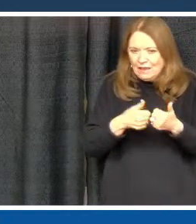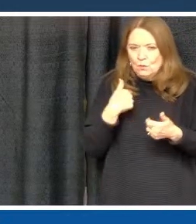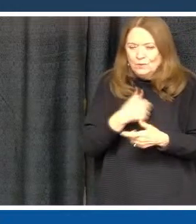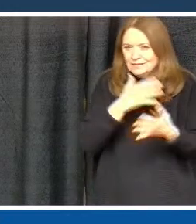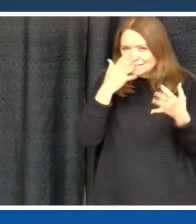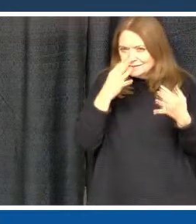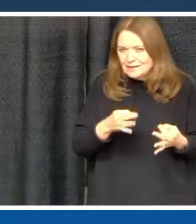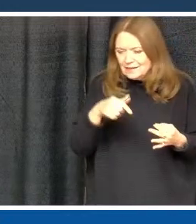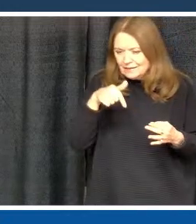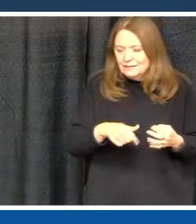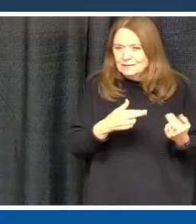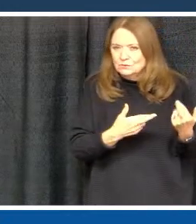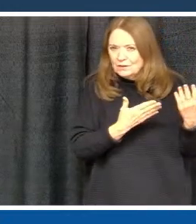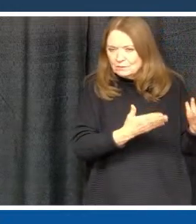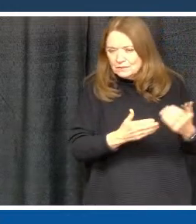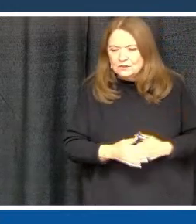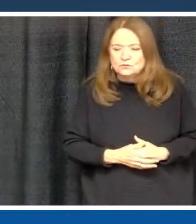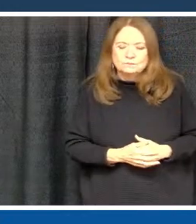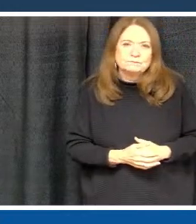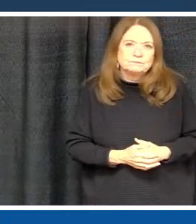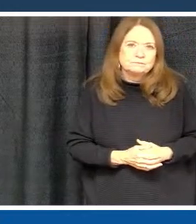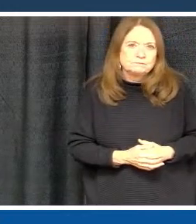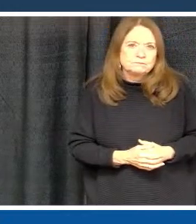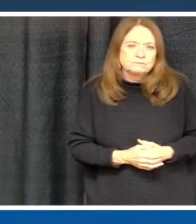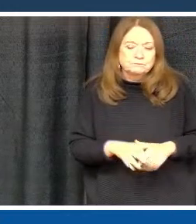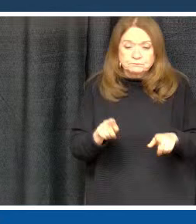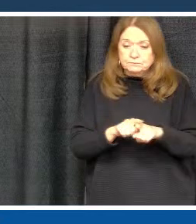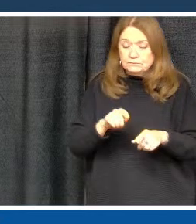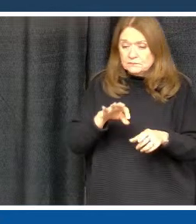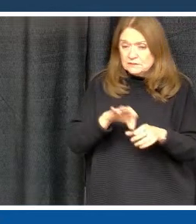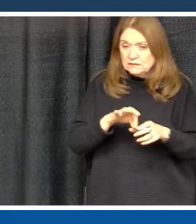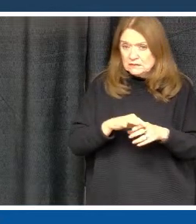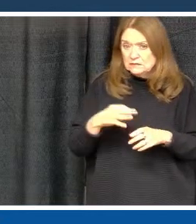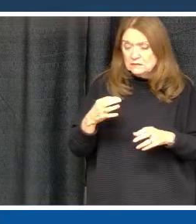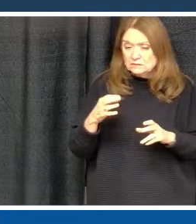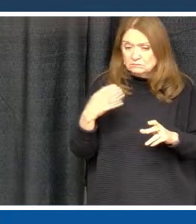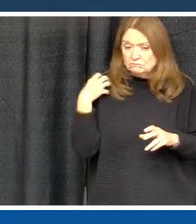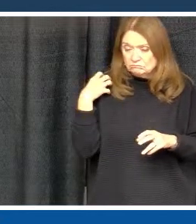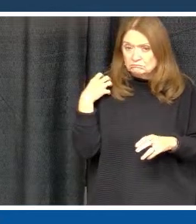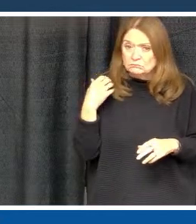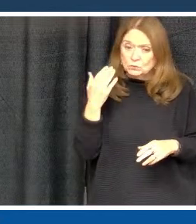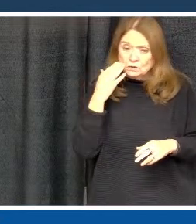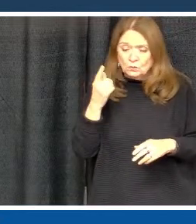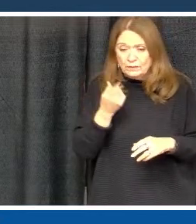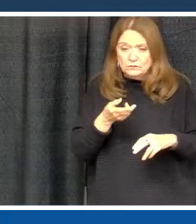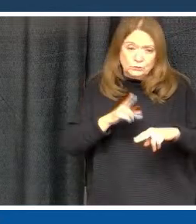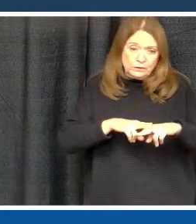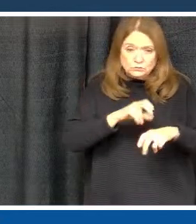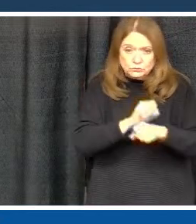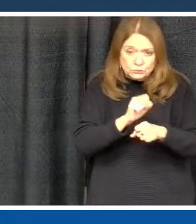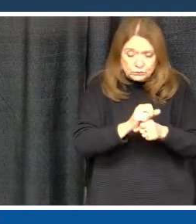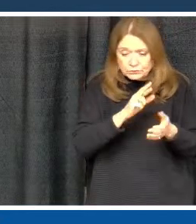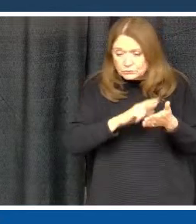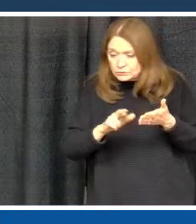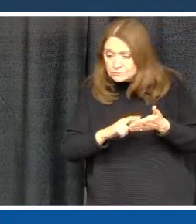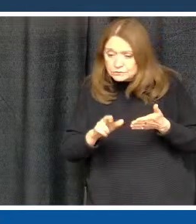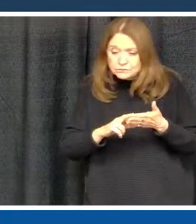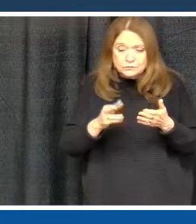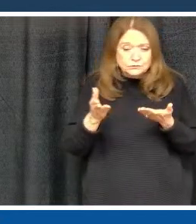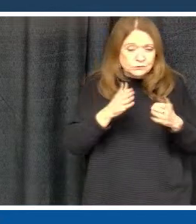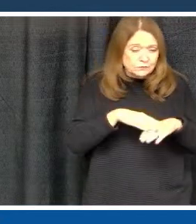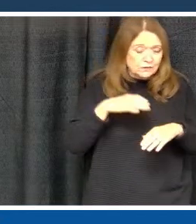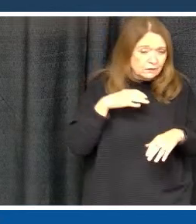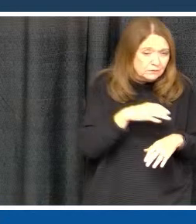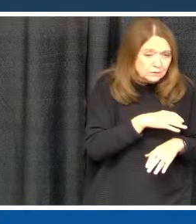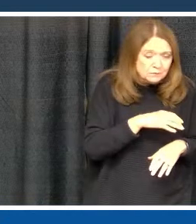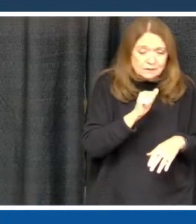released. As elected officials, we know that there will be times that we have to put in extra work, whether it be researching ordinances or serving on ad hoc committees like this